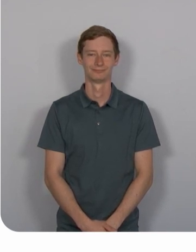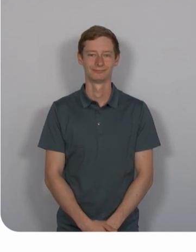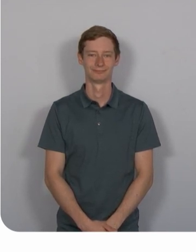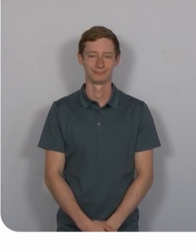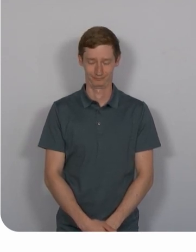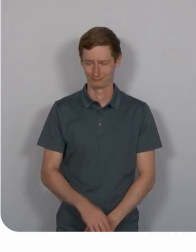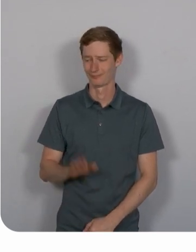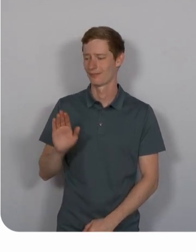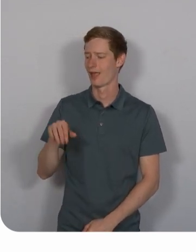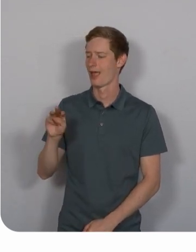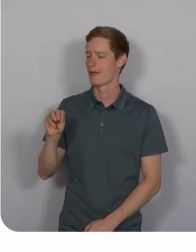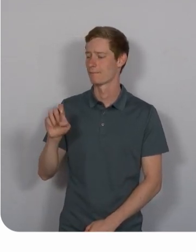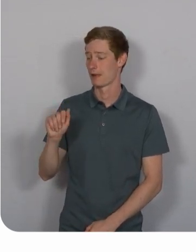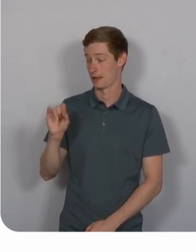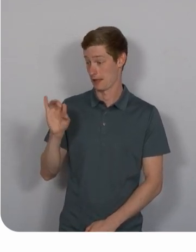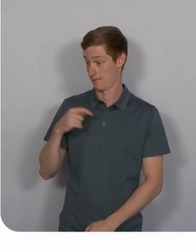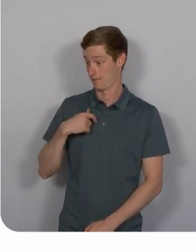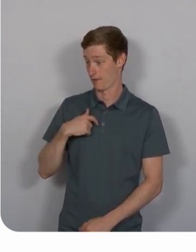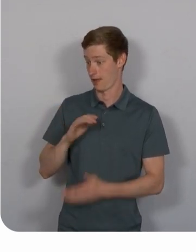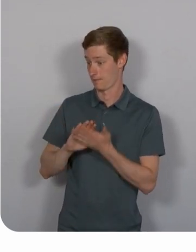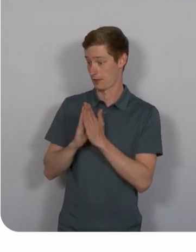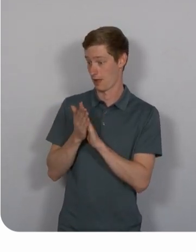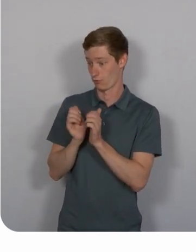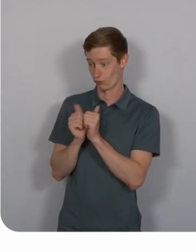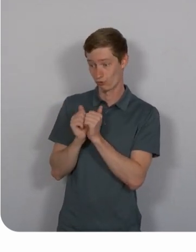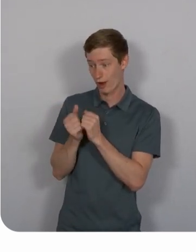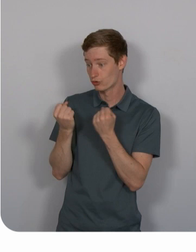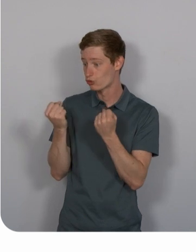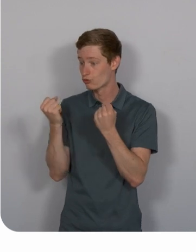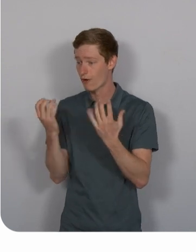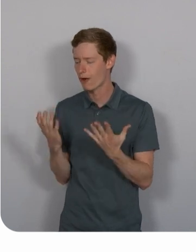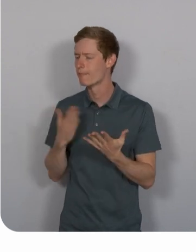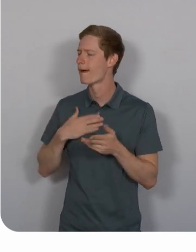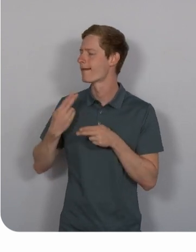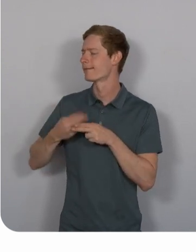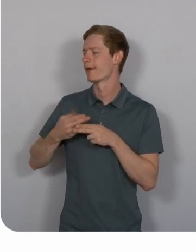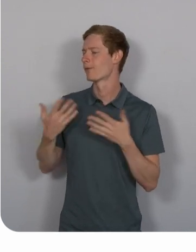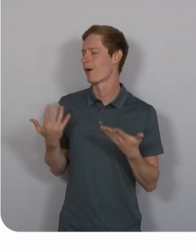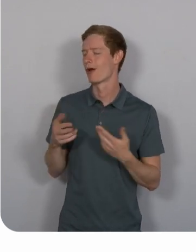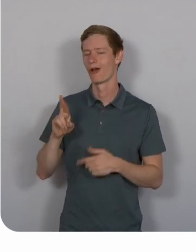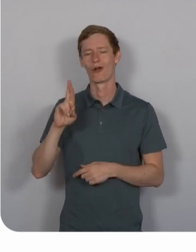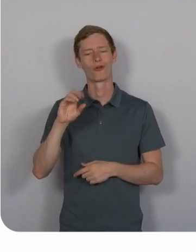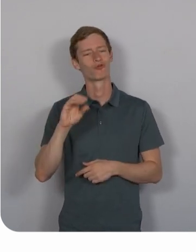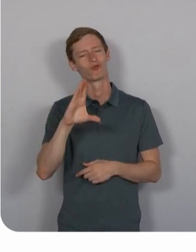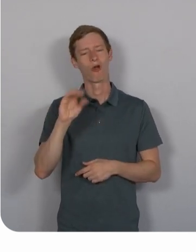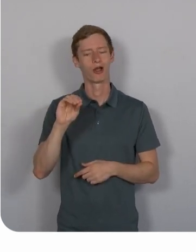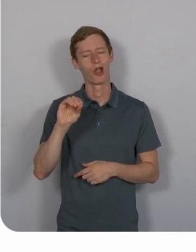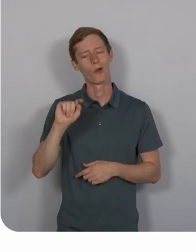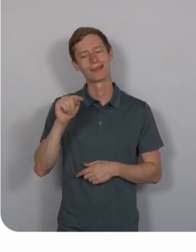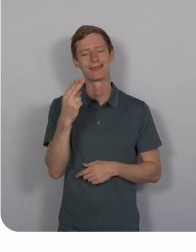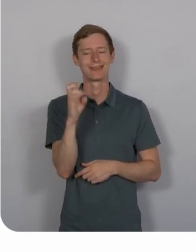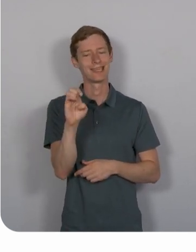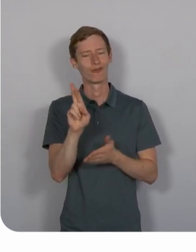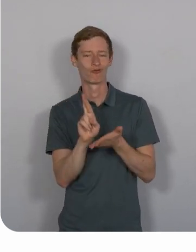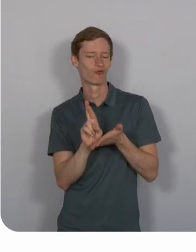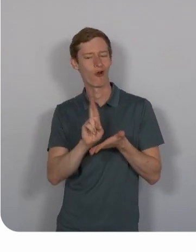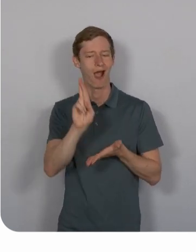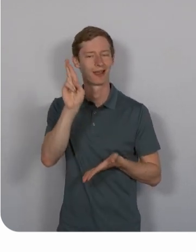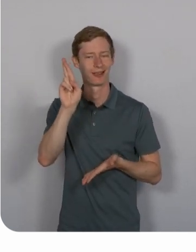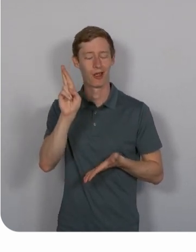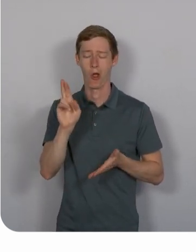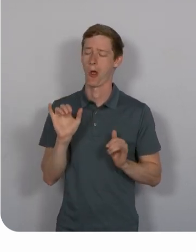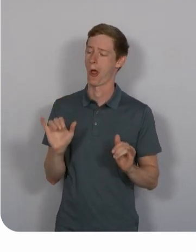Hey Meta, if I became a race car driver, what would my nickname be? Rocco the Rocket. Not bad.